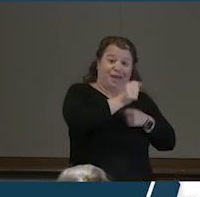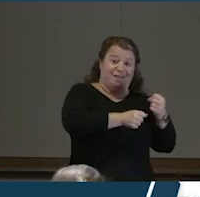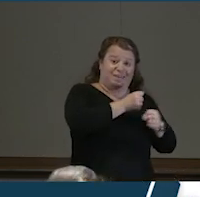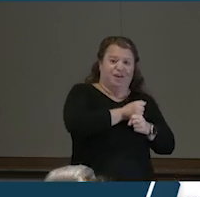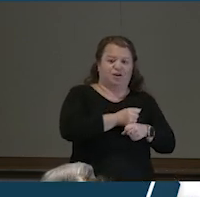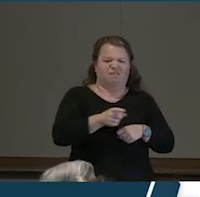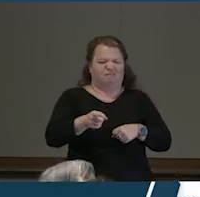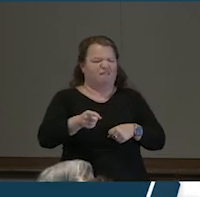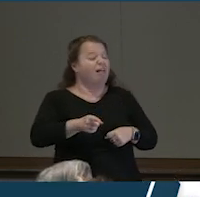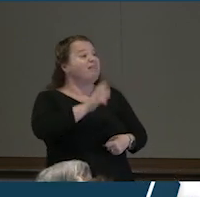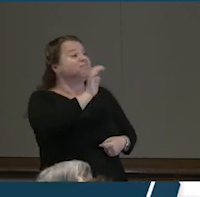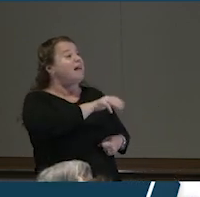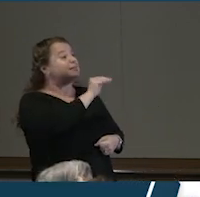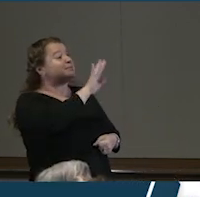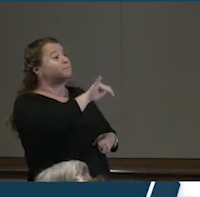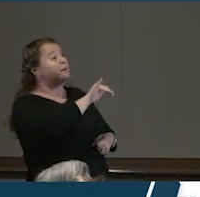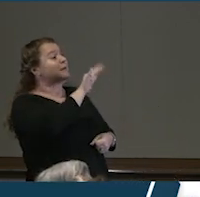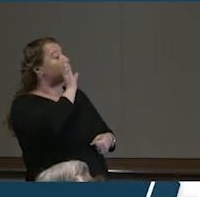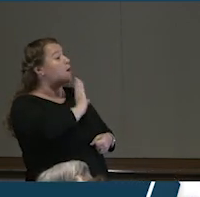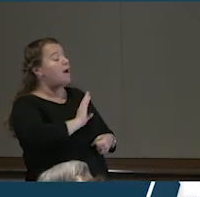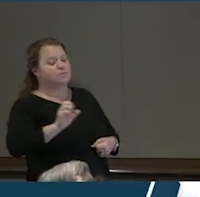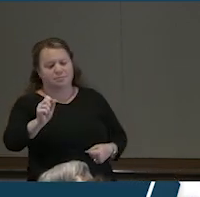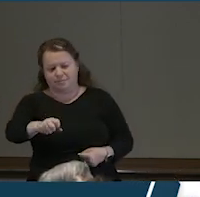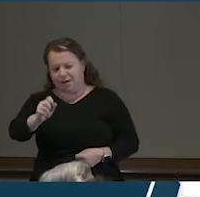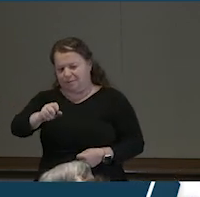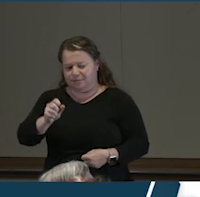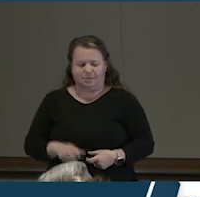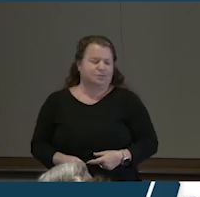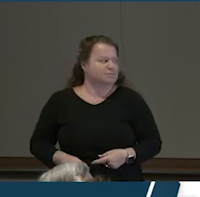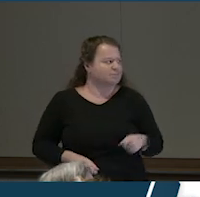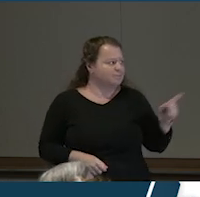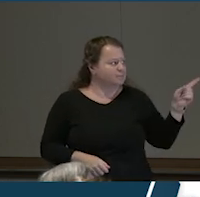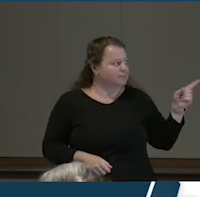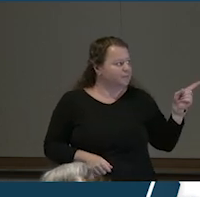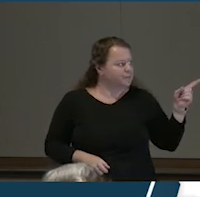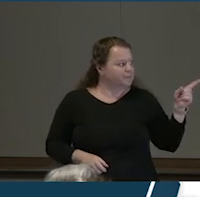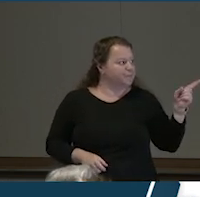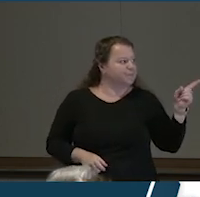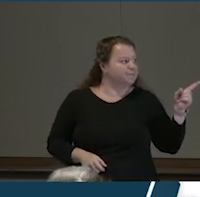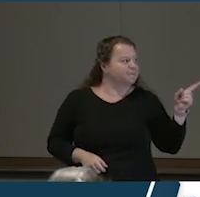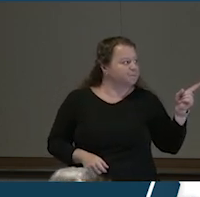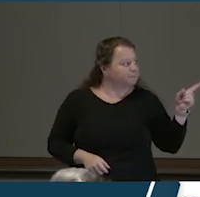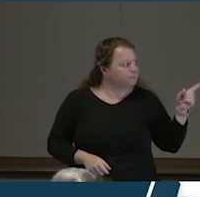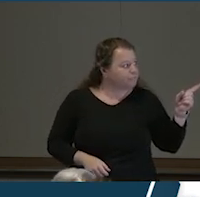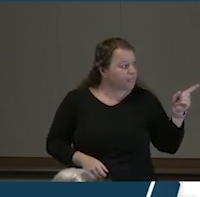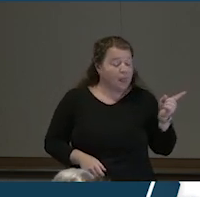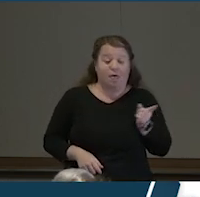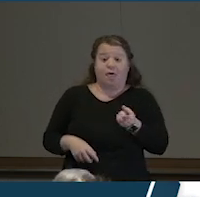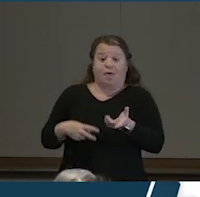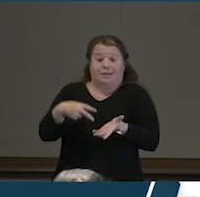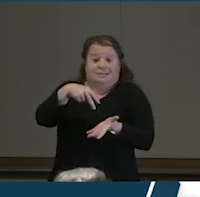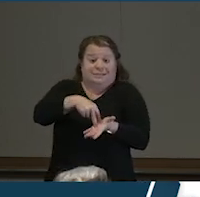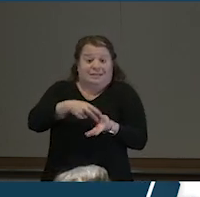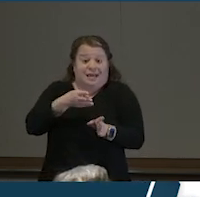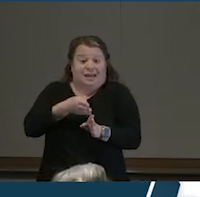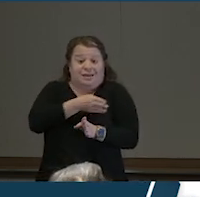And that's Brittany Cossack right there, who's the self-advocate I was just talking to you about, who was afraid to show up and is standing next to